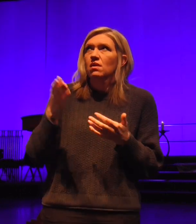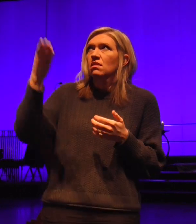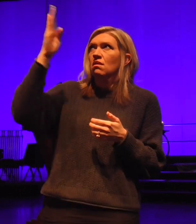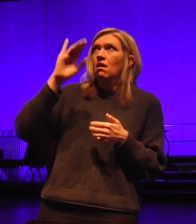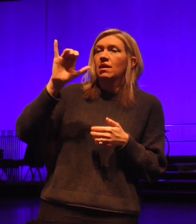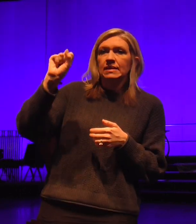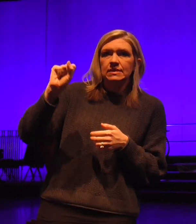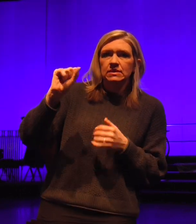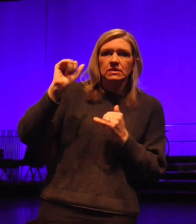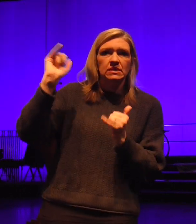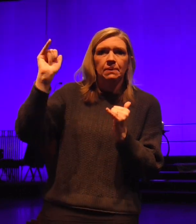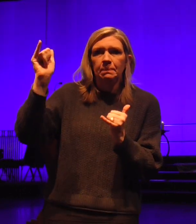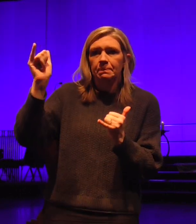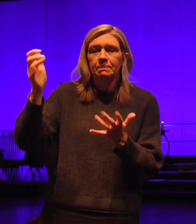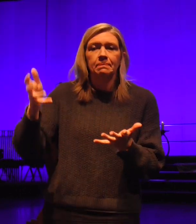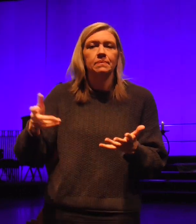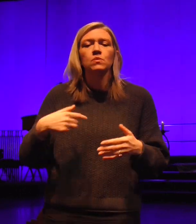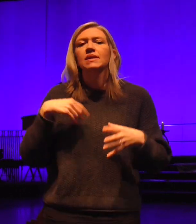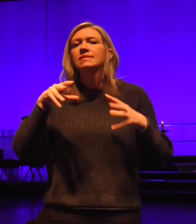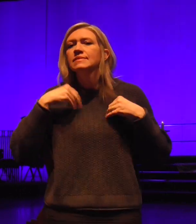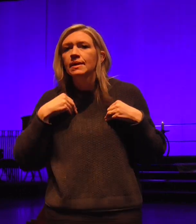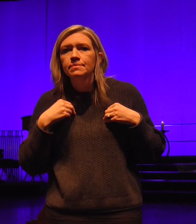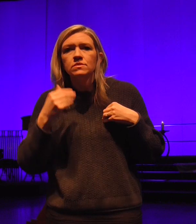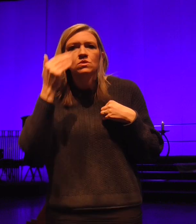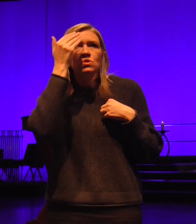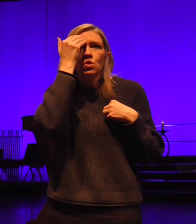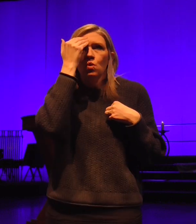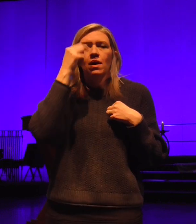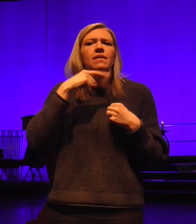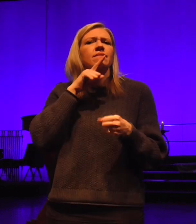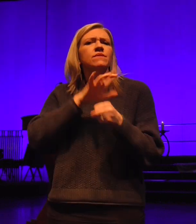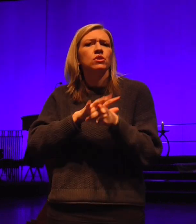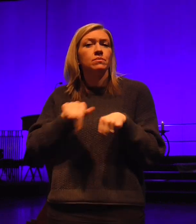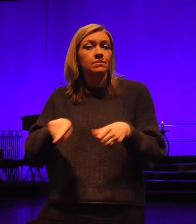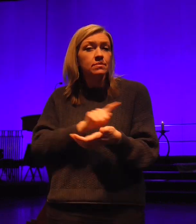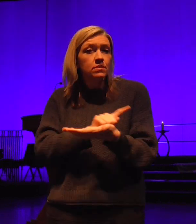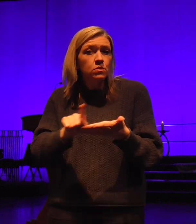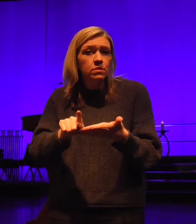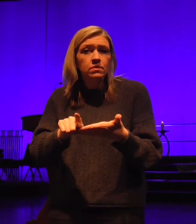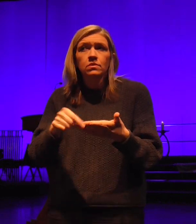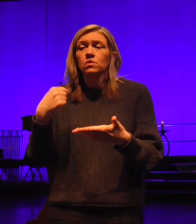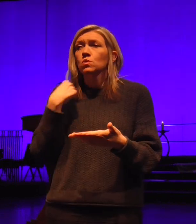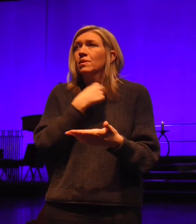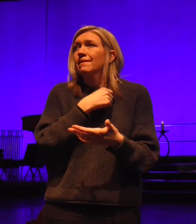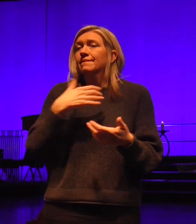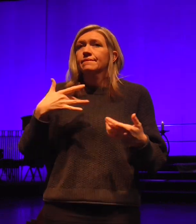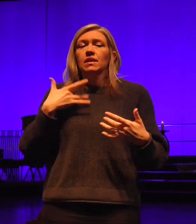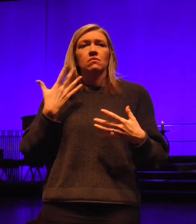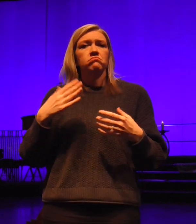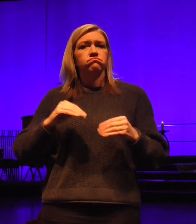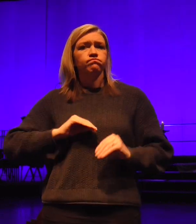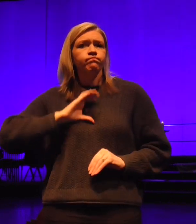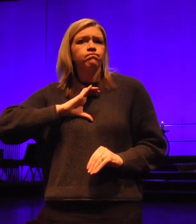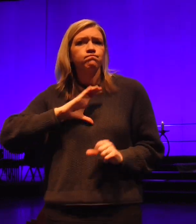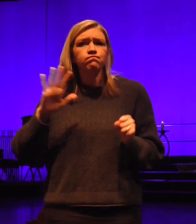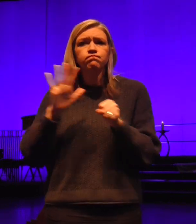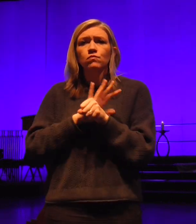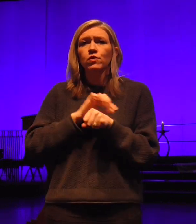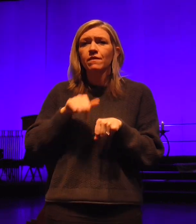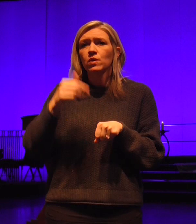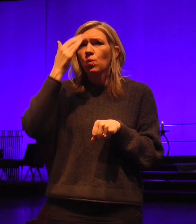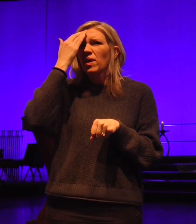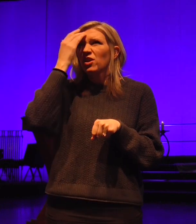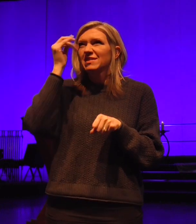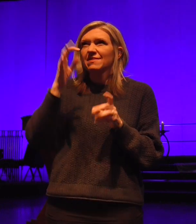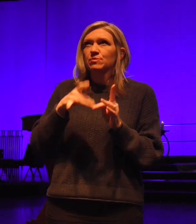are. We accept this, we know this. And I affirm this week, as we are filled with the awareness of this presence, that it